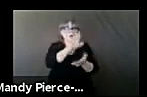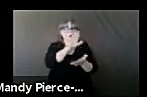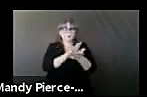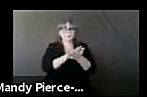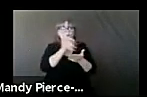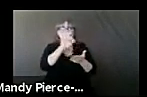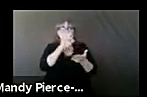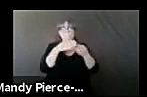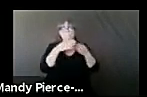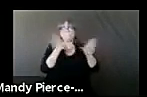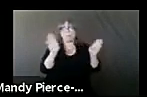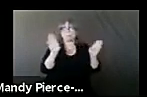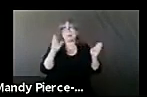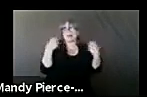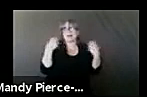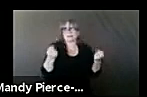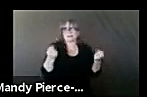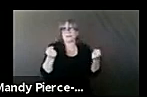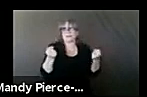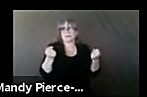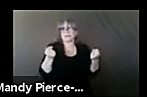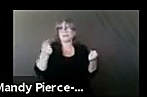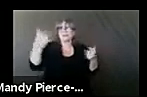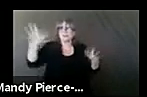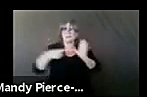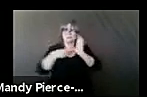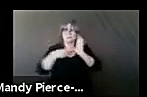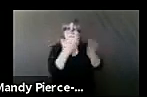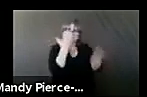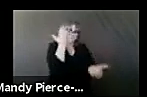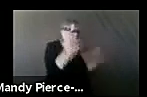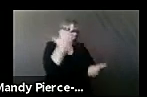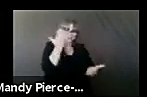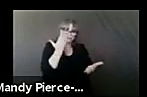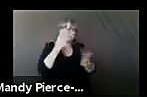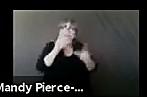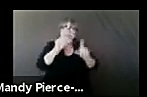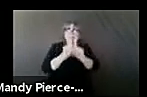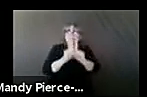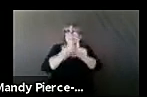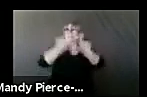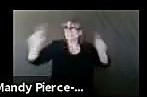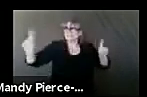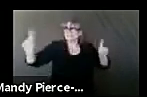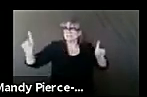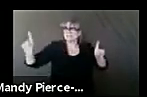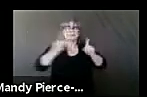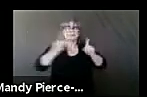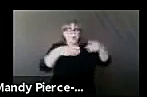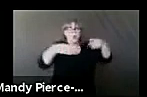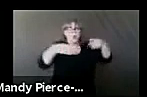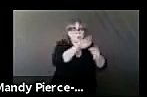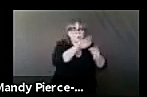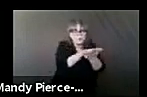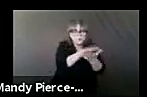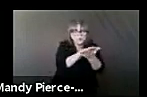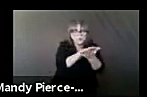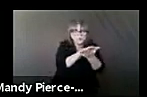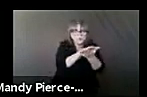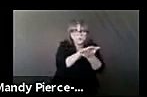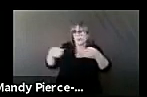strategies, canceling mass gatherings and closing bars and schools, have slowed the spread of COVID-19 in Colorado.